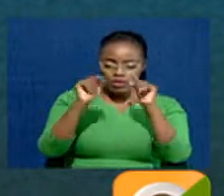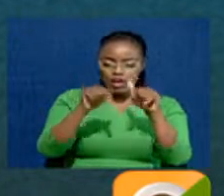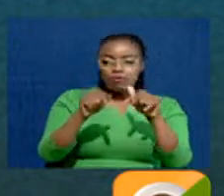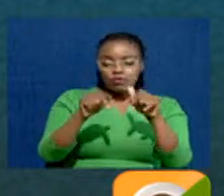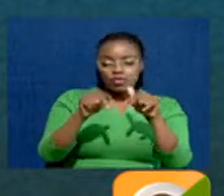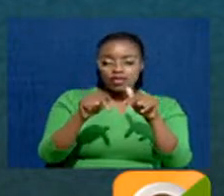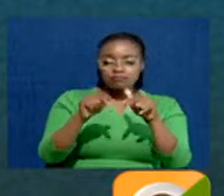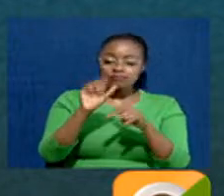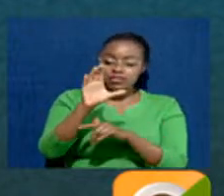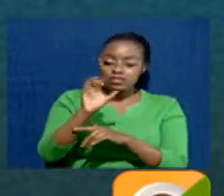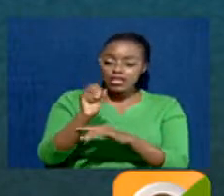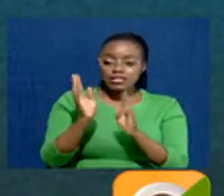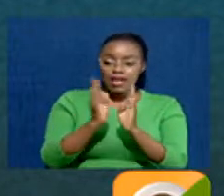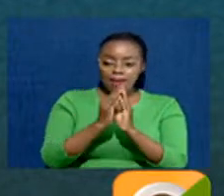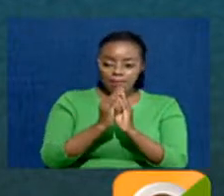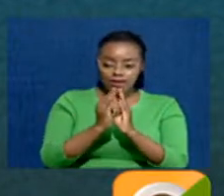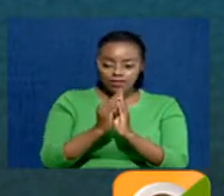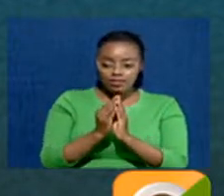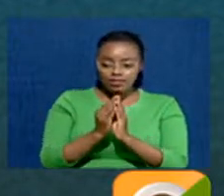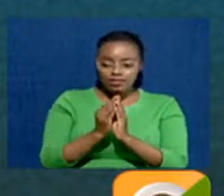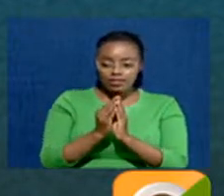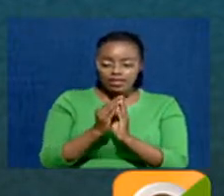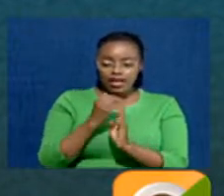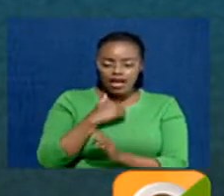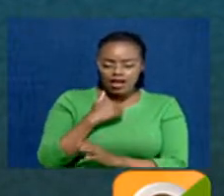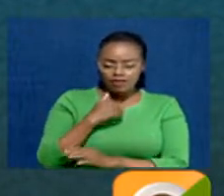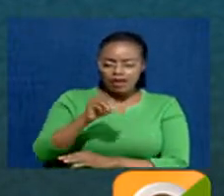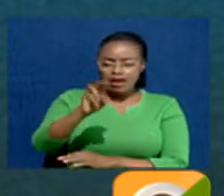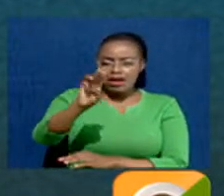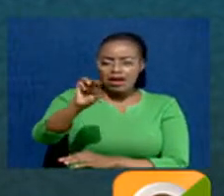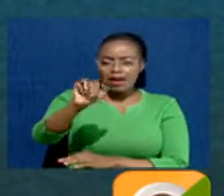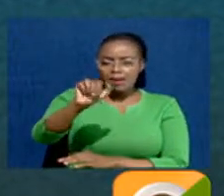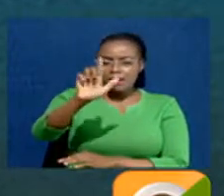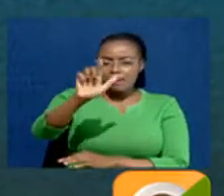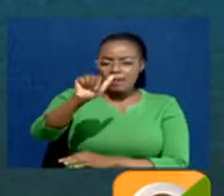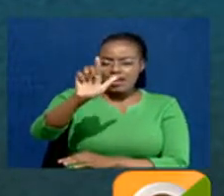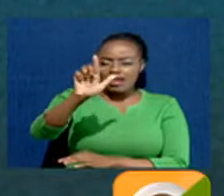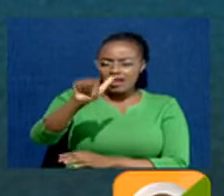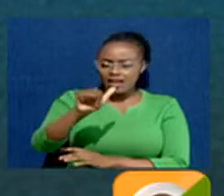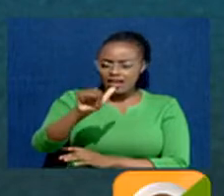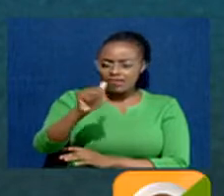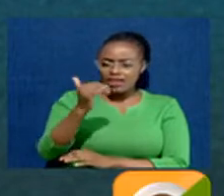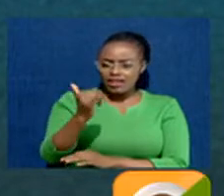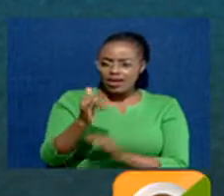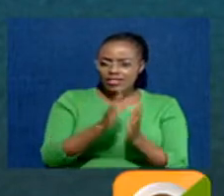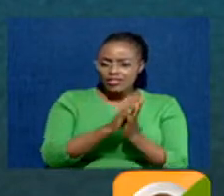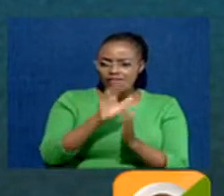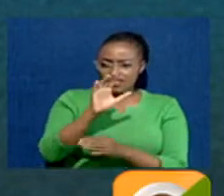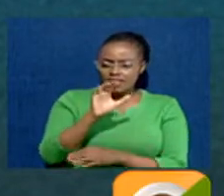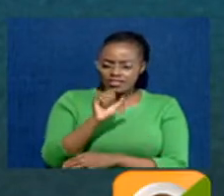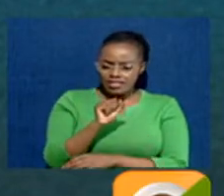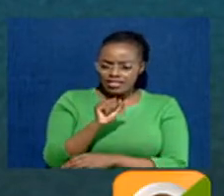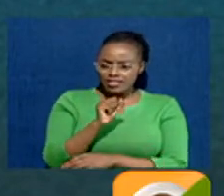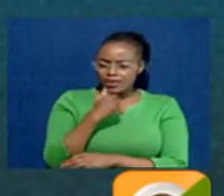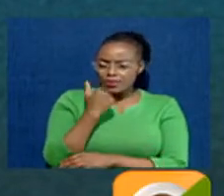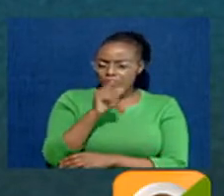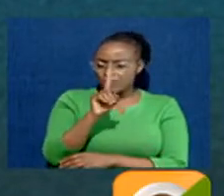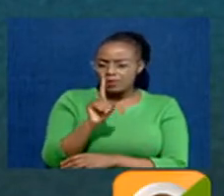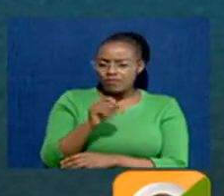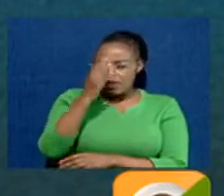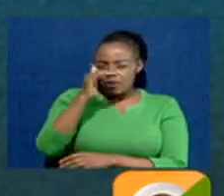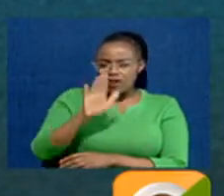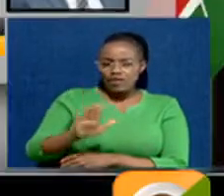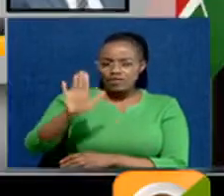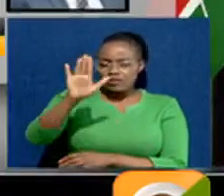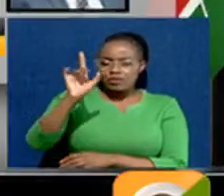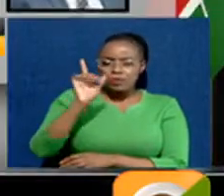cabinet, including Cleopas Malala. Would he enjoy another privilege that a CS would, because he's been sworn in now